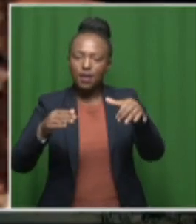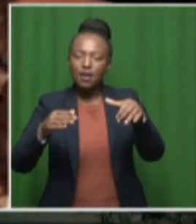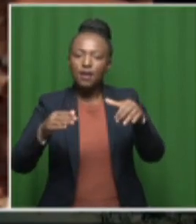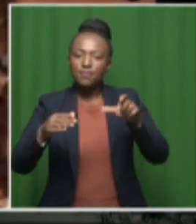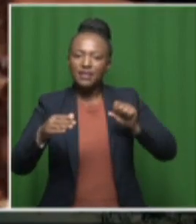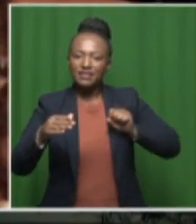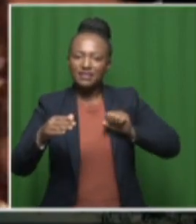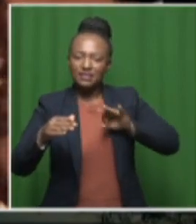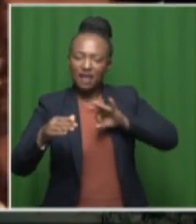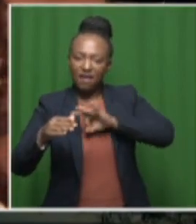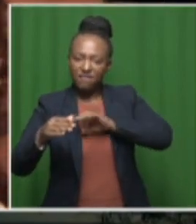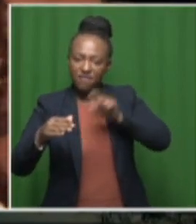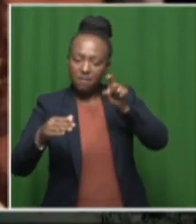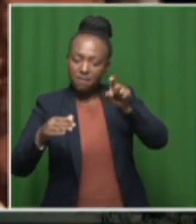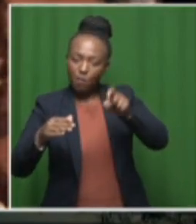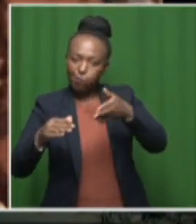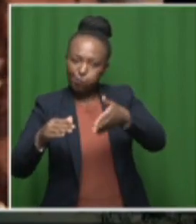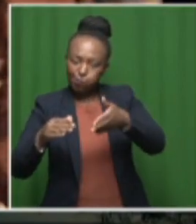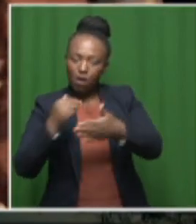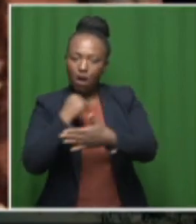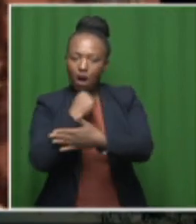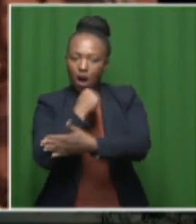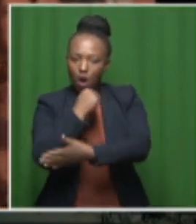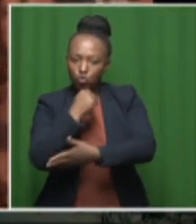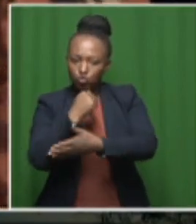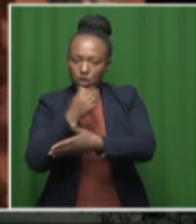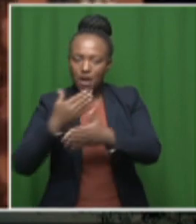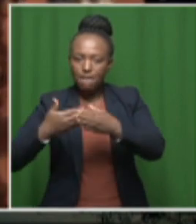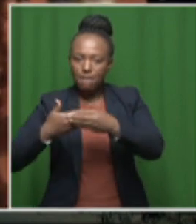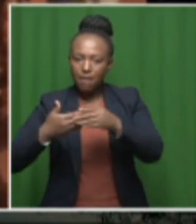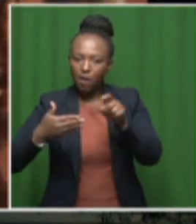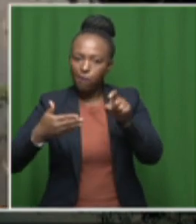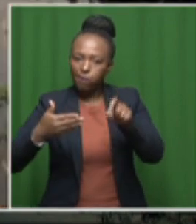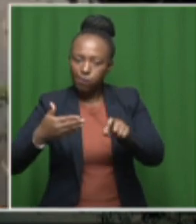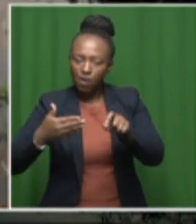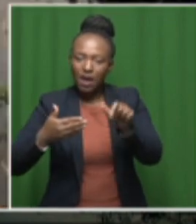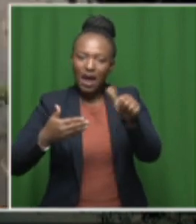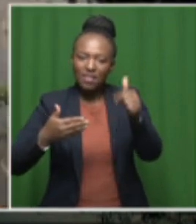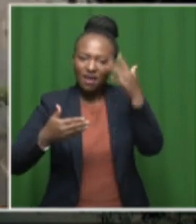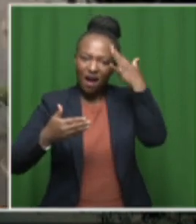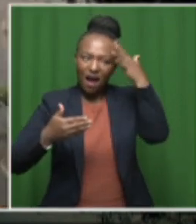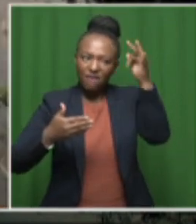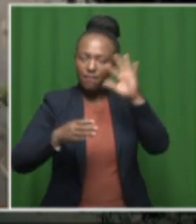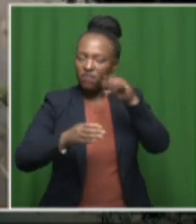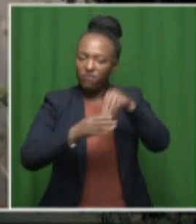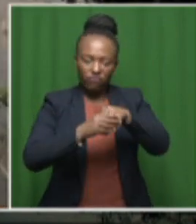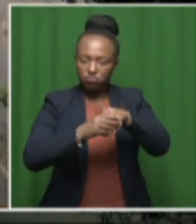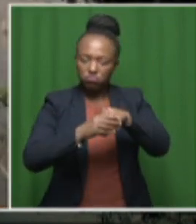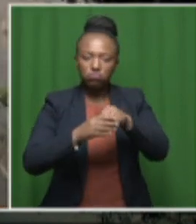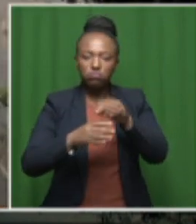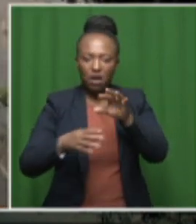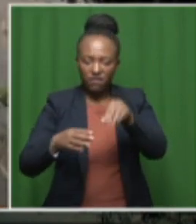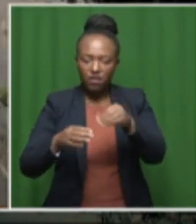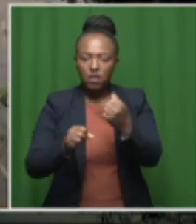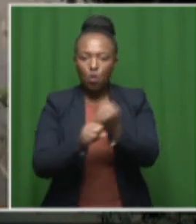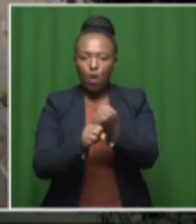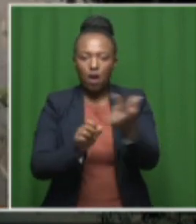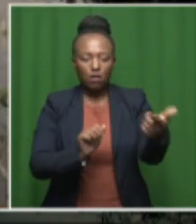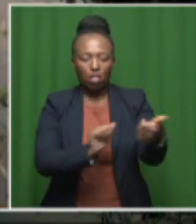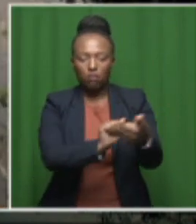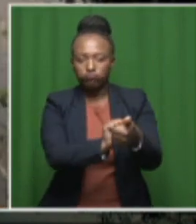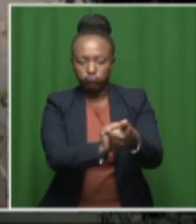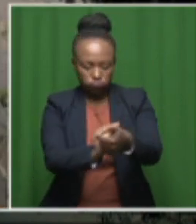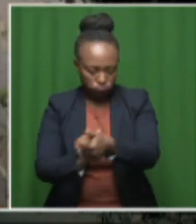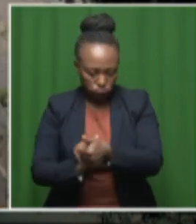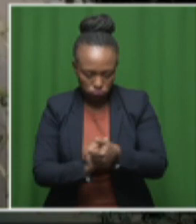staff, comprises of member states, and comprises of non-state actors, all working together, collaborating to be able to